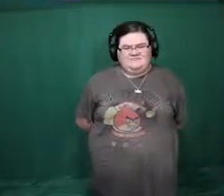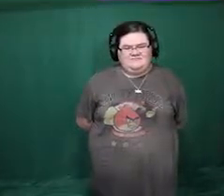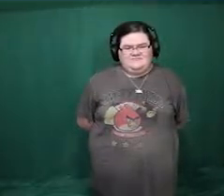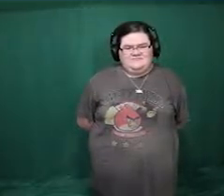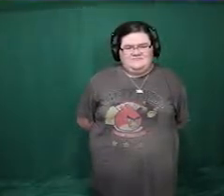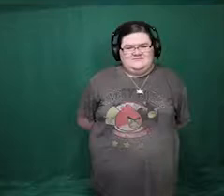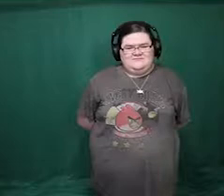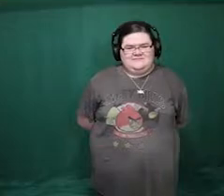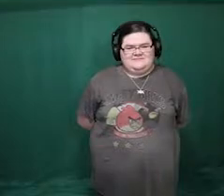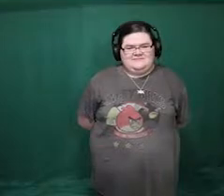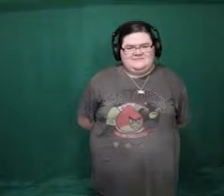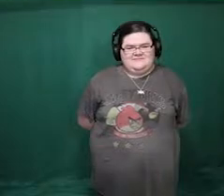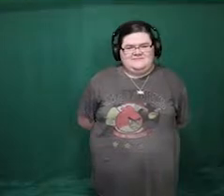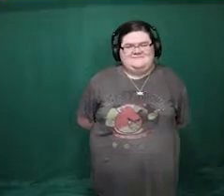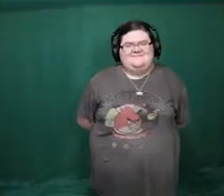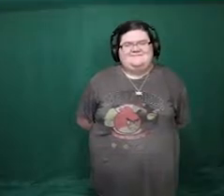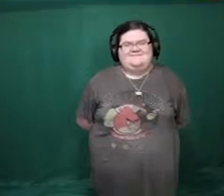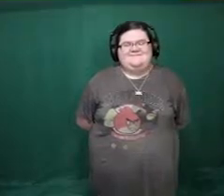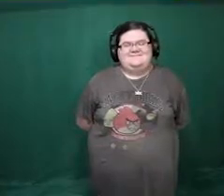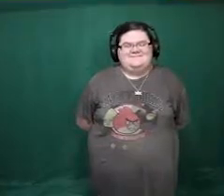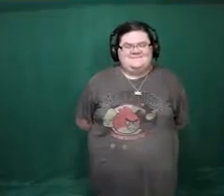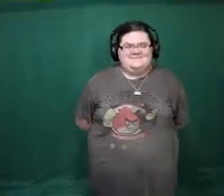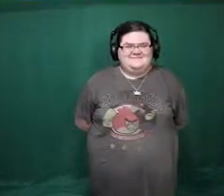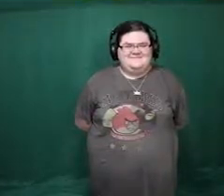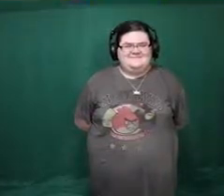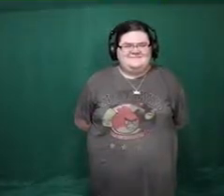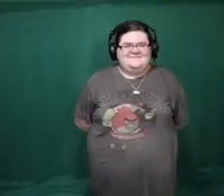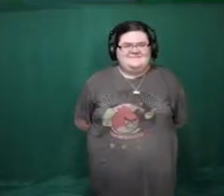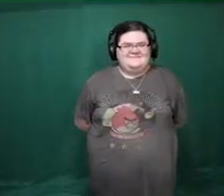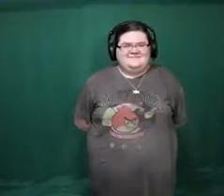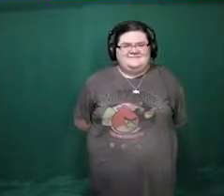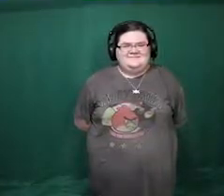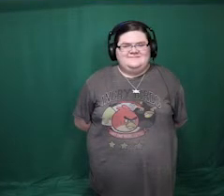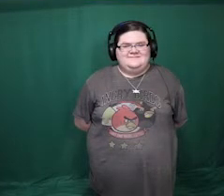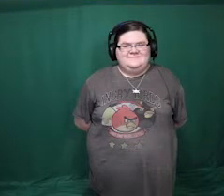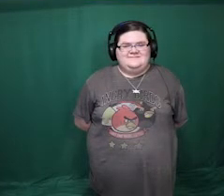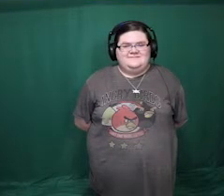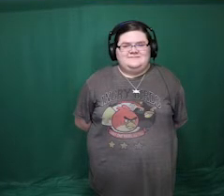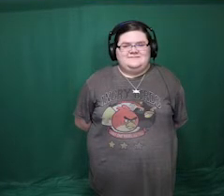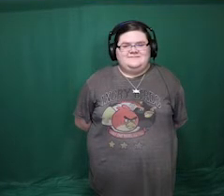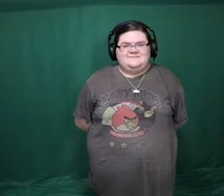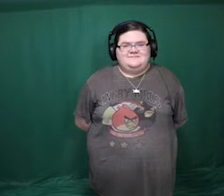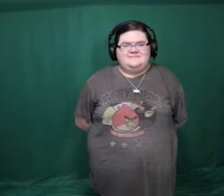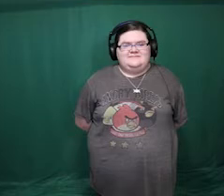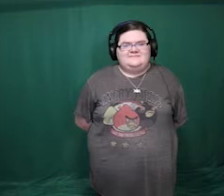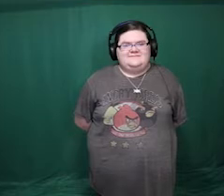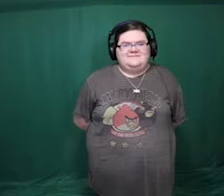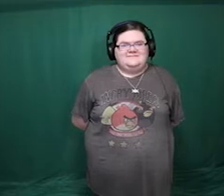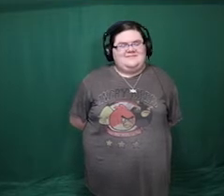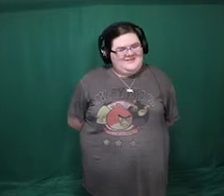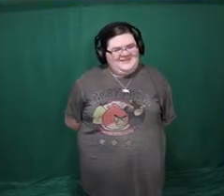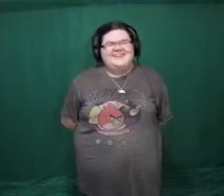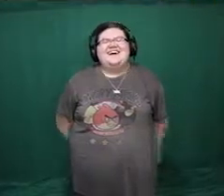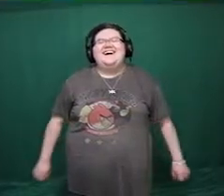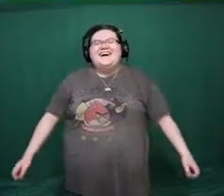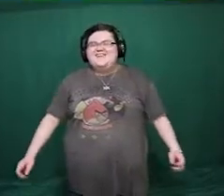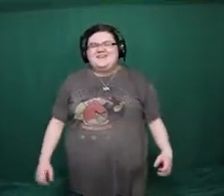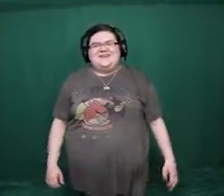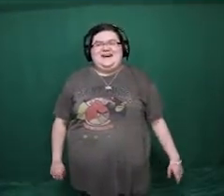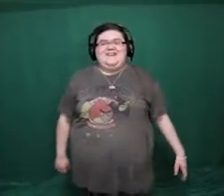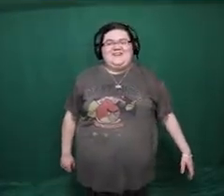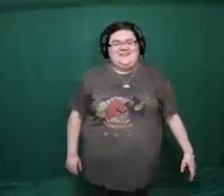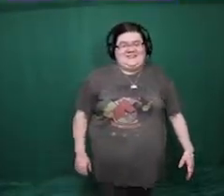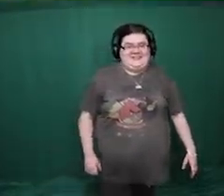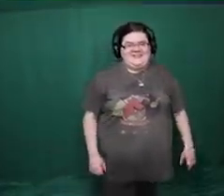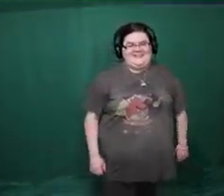I really don't like Xbox controller. I've been stunk. I stink. I absolutely Door stink. DoorDash. I'm playing DoorDash, lads. Congrats.